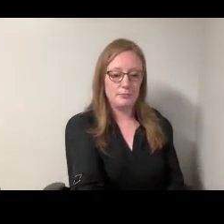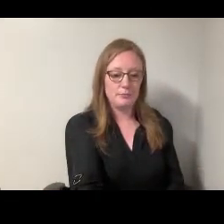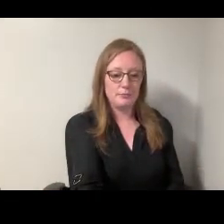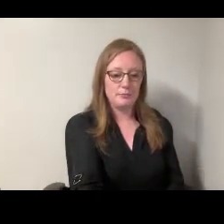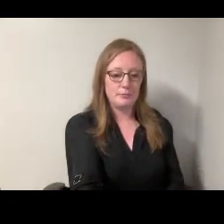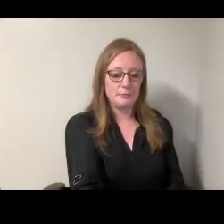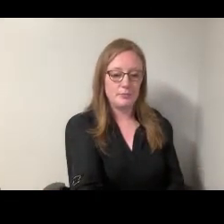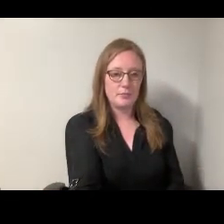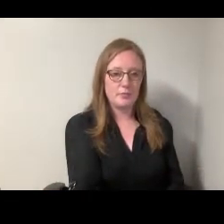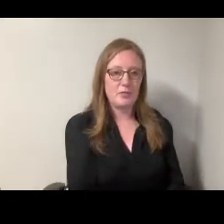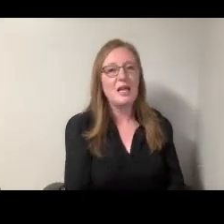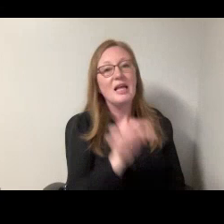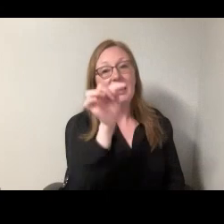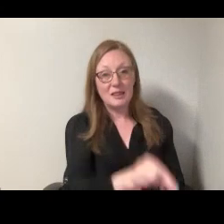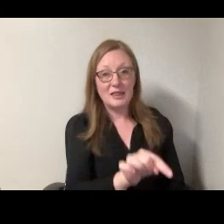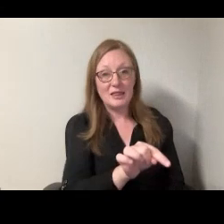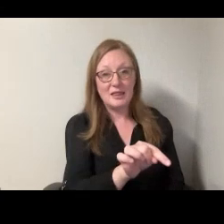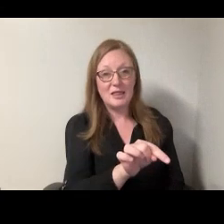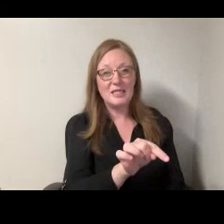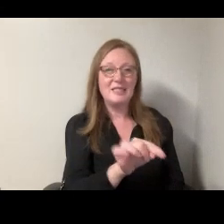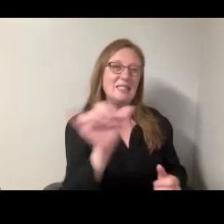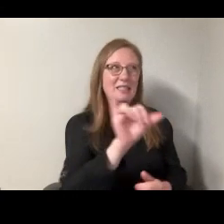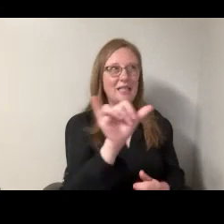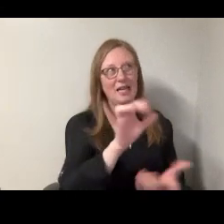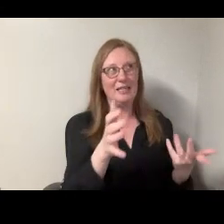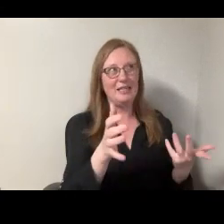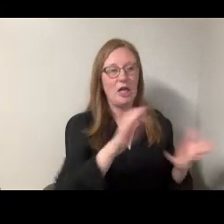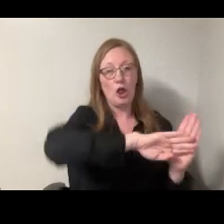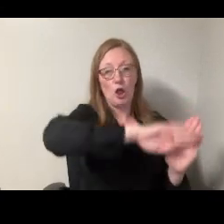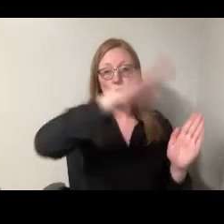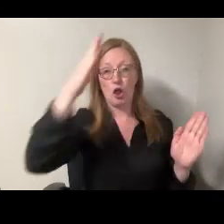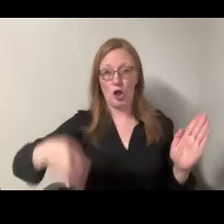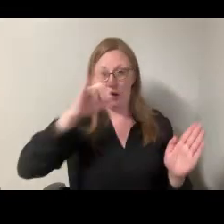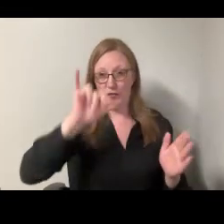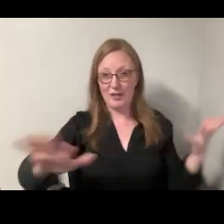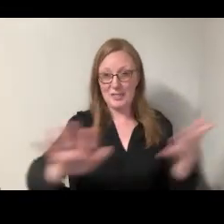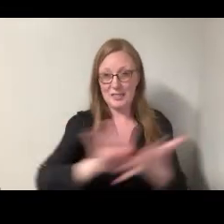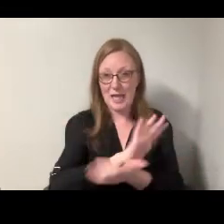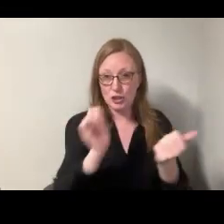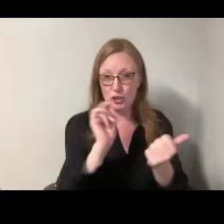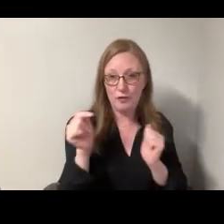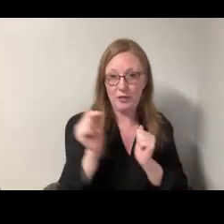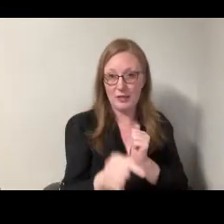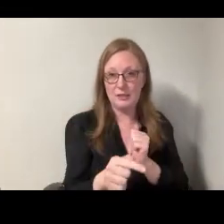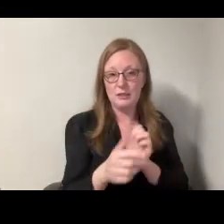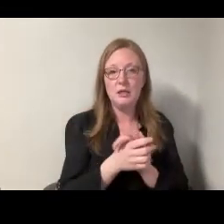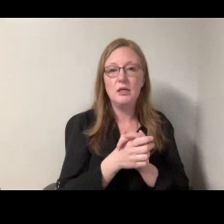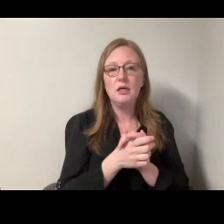Now, this is kind of the demand curve over a disaster for